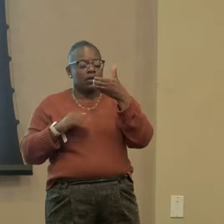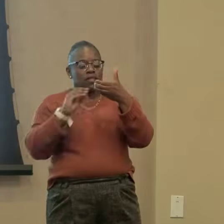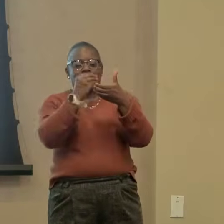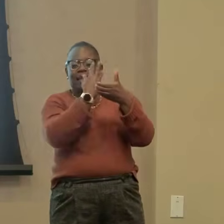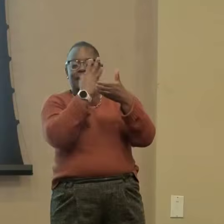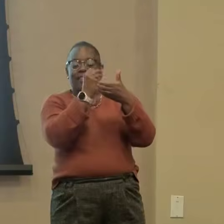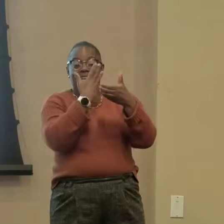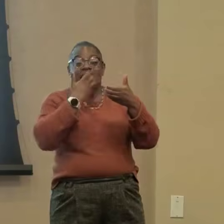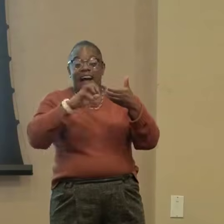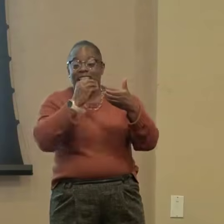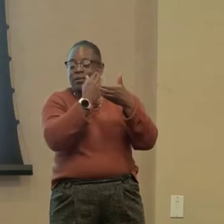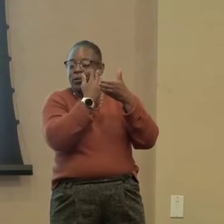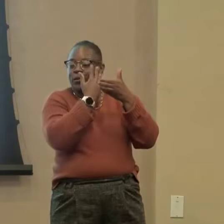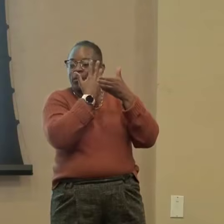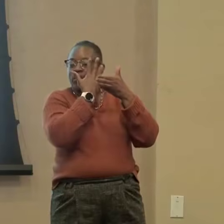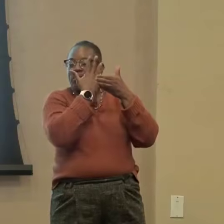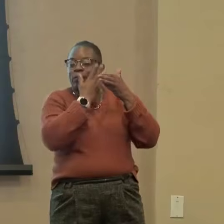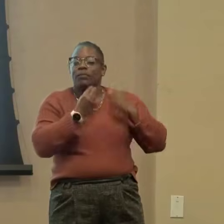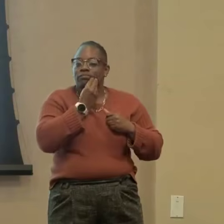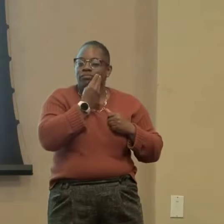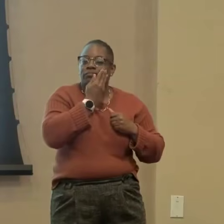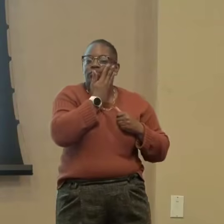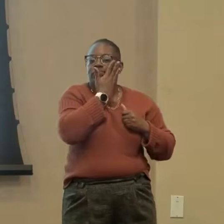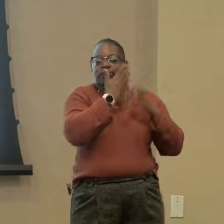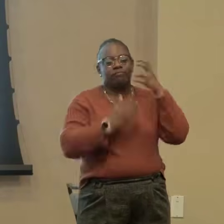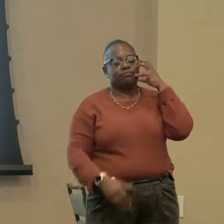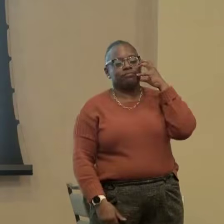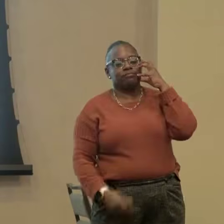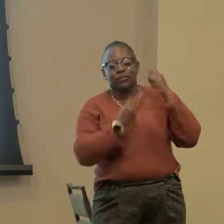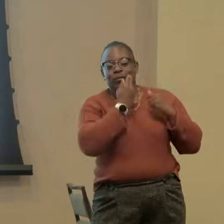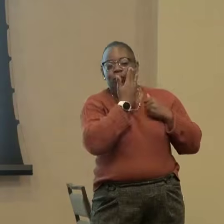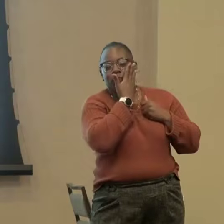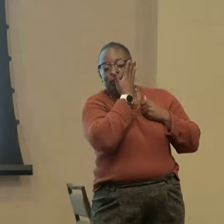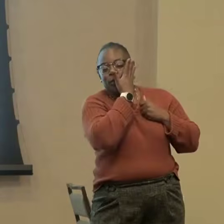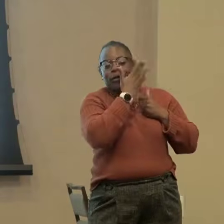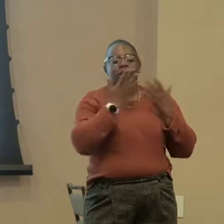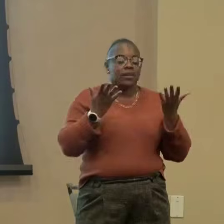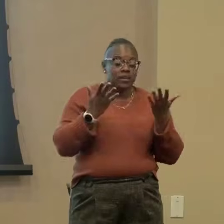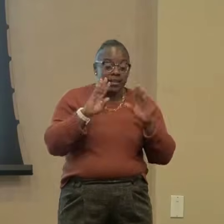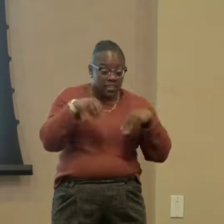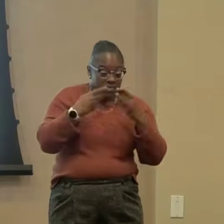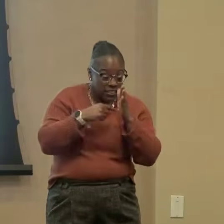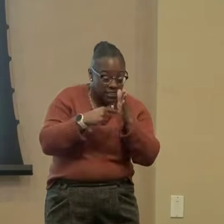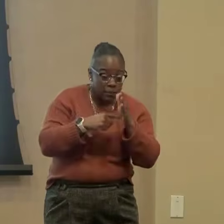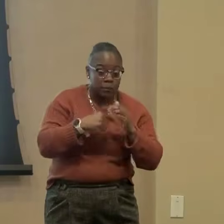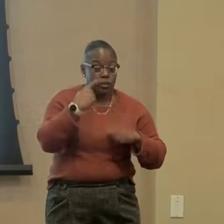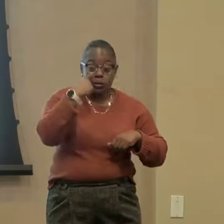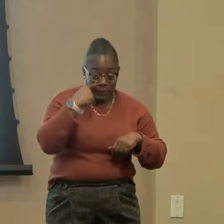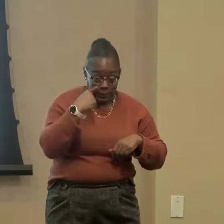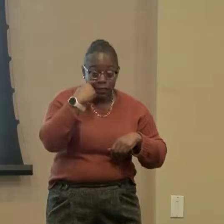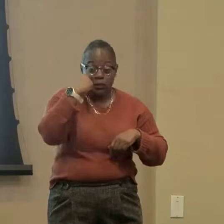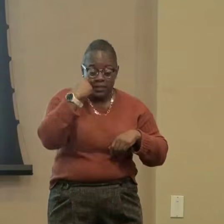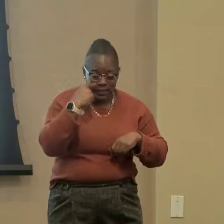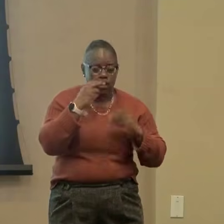and that heat caused their melasma to flare only on one side of their face. So melasma I use as an example because you can see it. You can